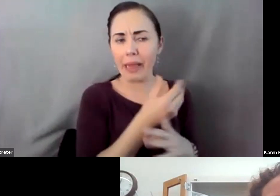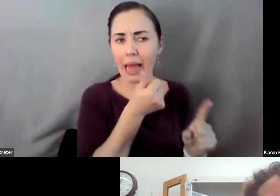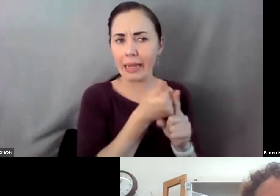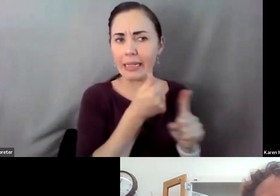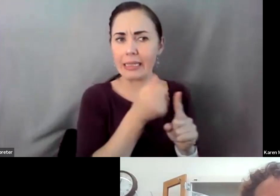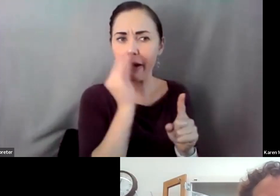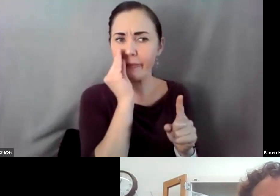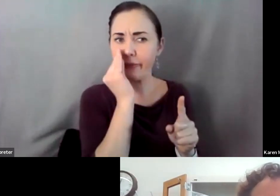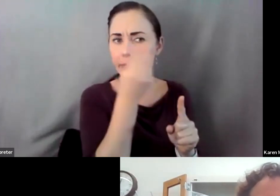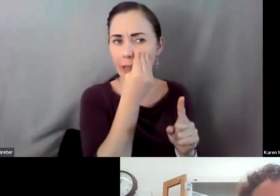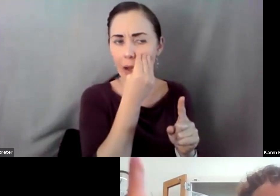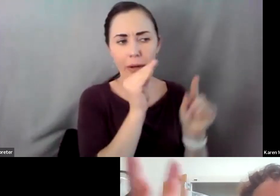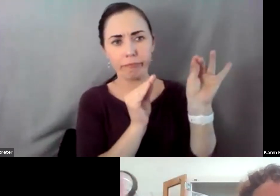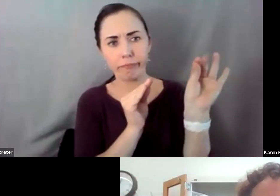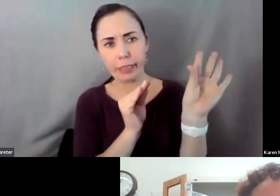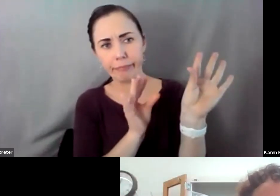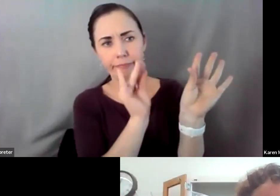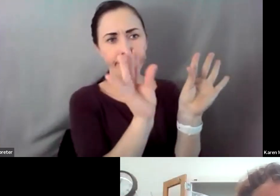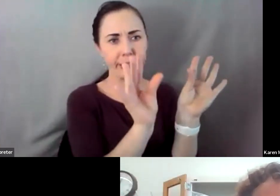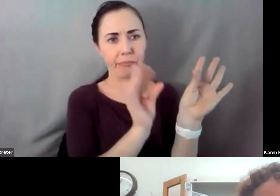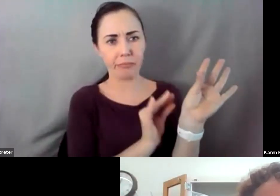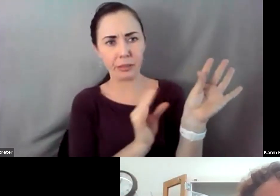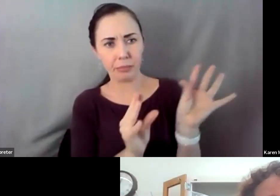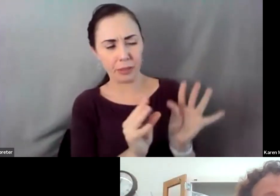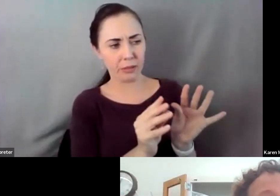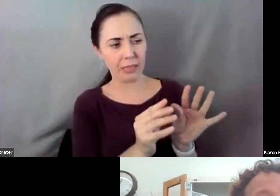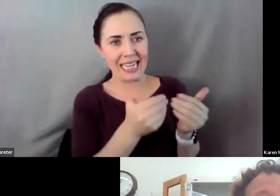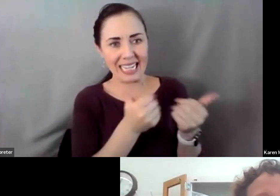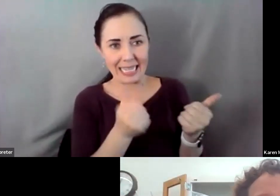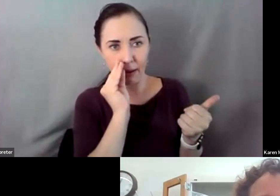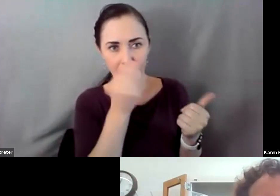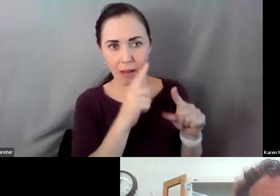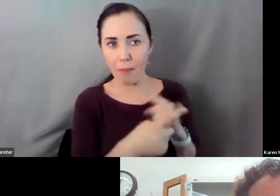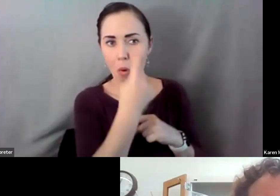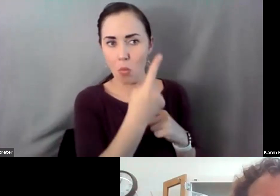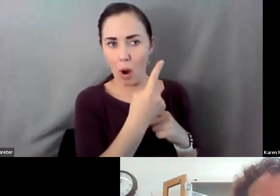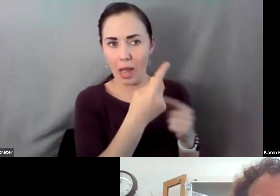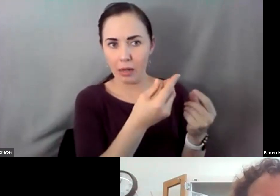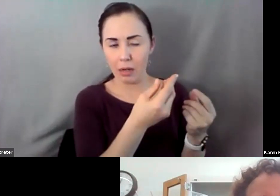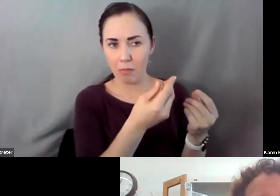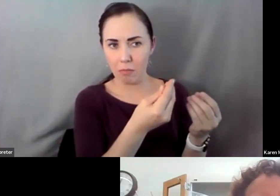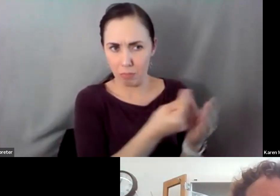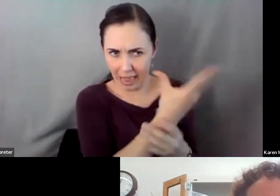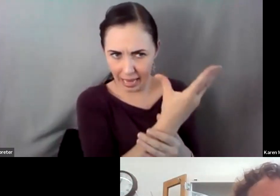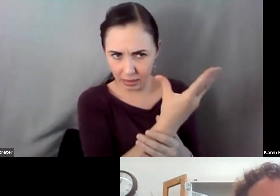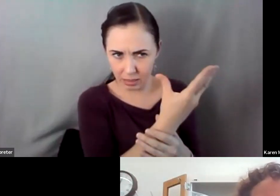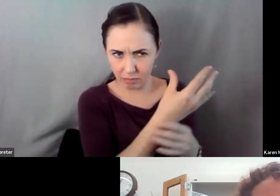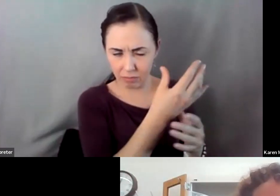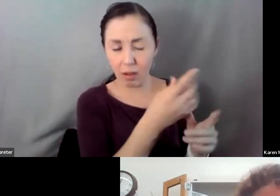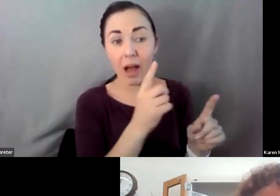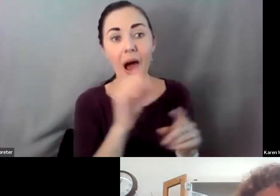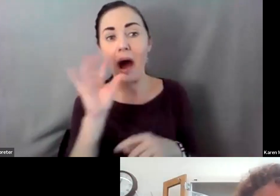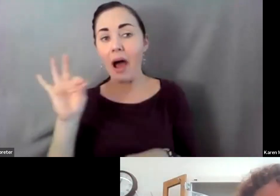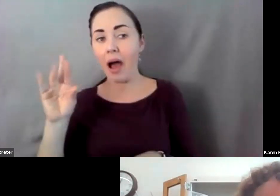separate plant. No, they're just separate flowers on a single plant. And the fungus is sort of the same way. Most of the fungus